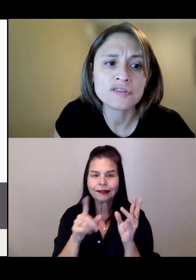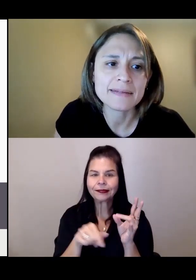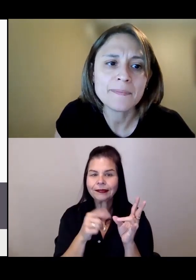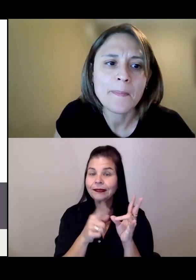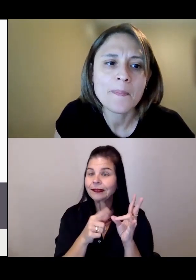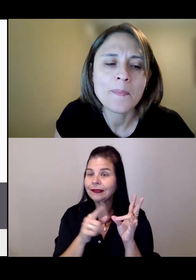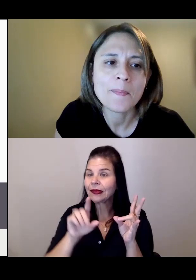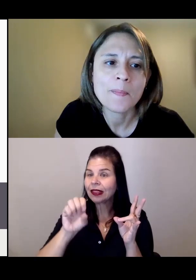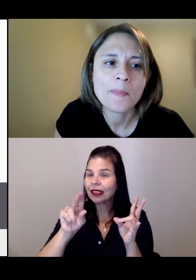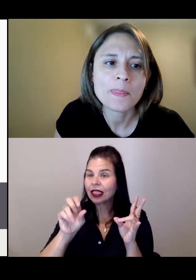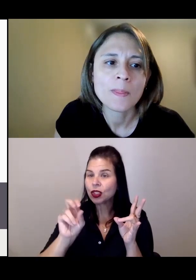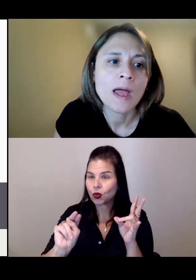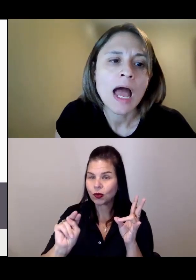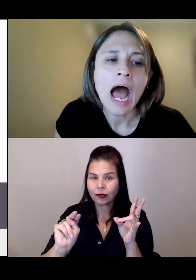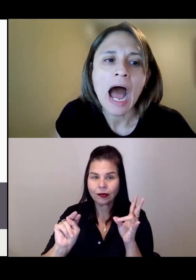Susan.